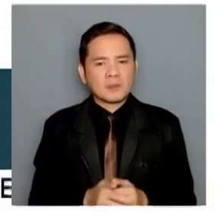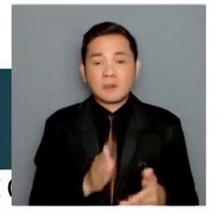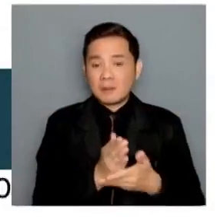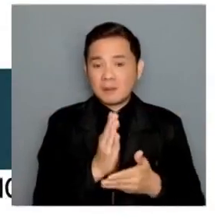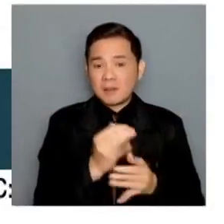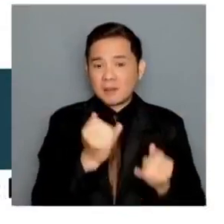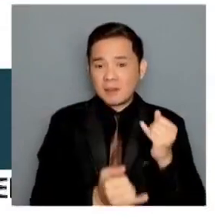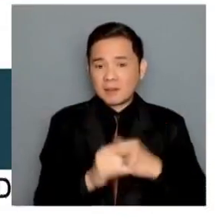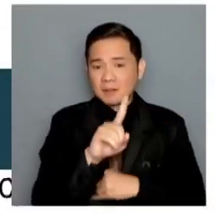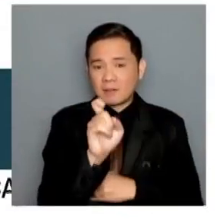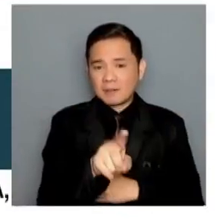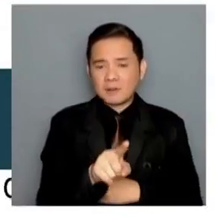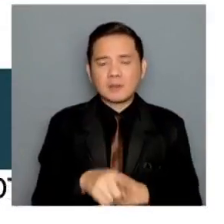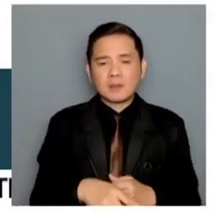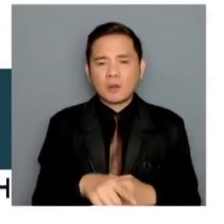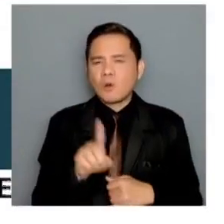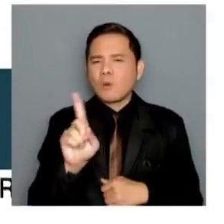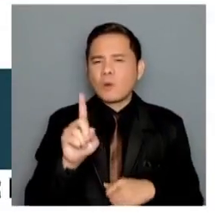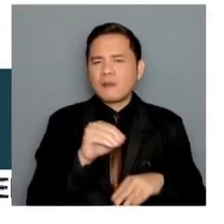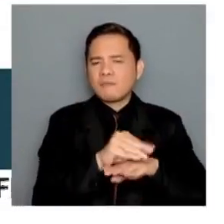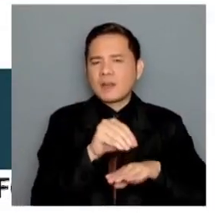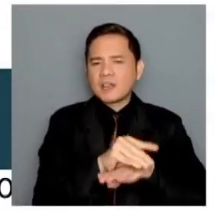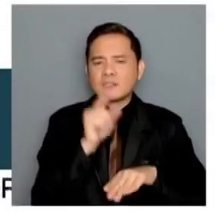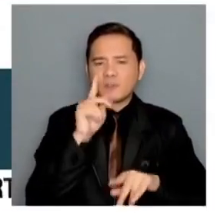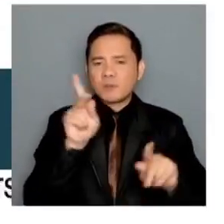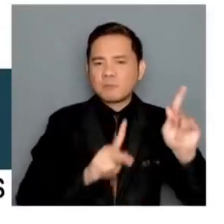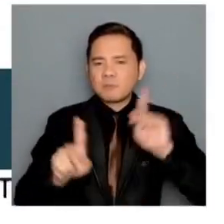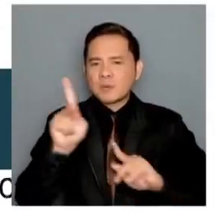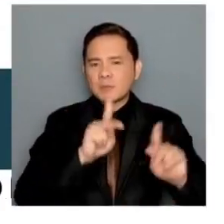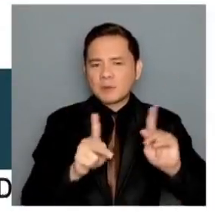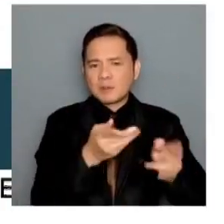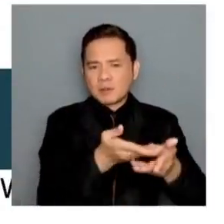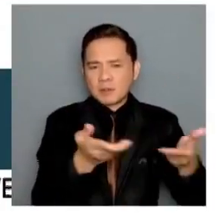your advice to the public, particularly those residents affected by this?